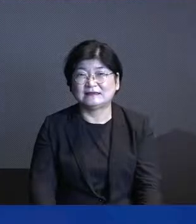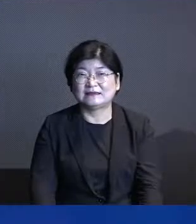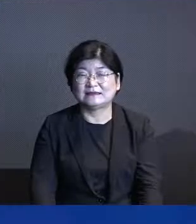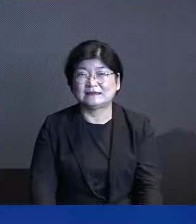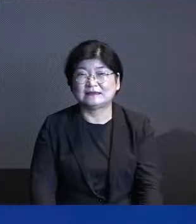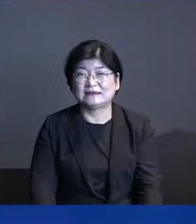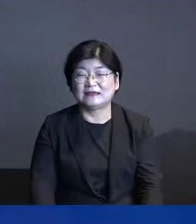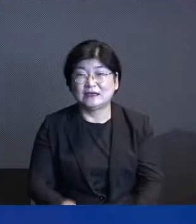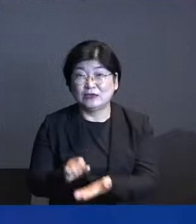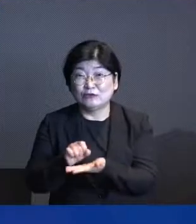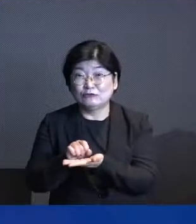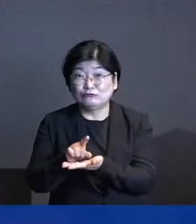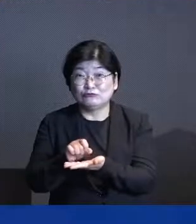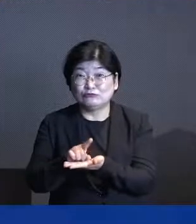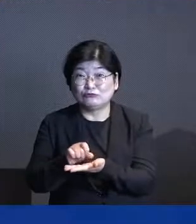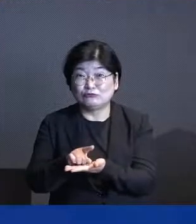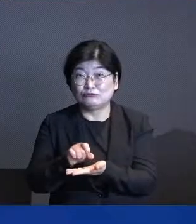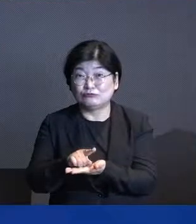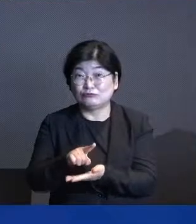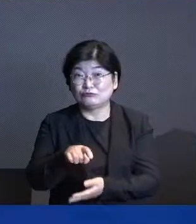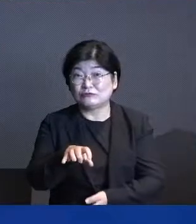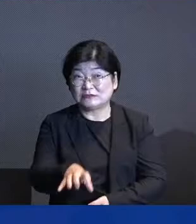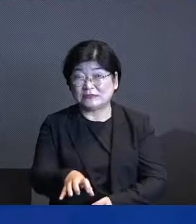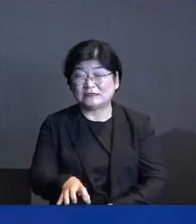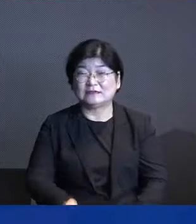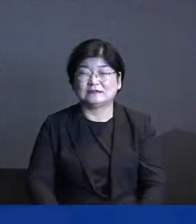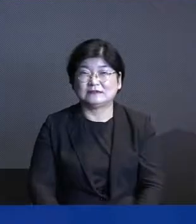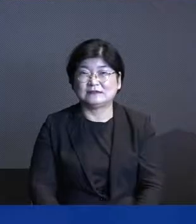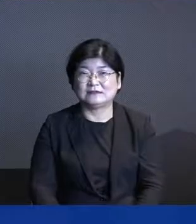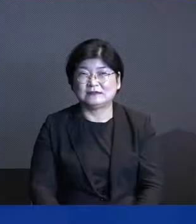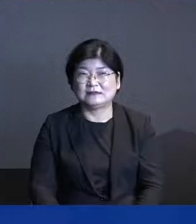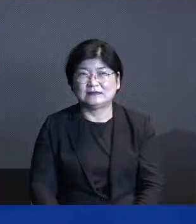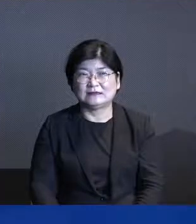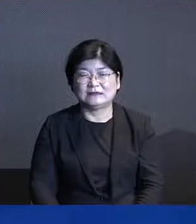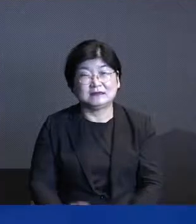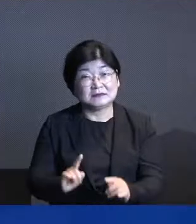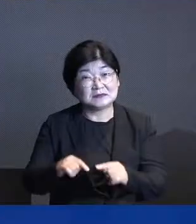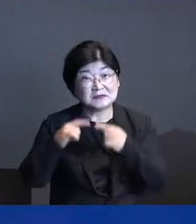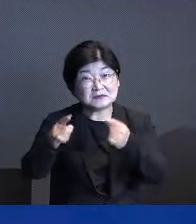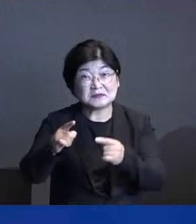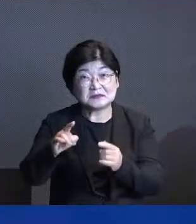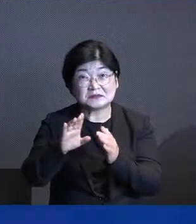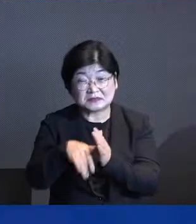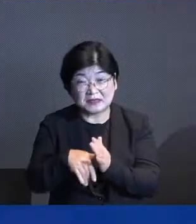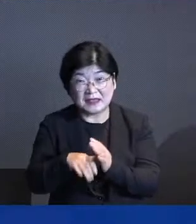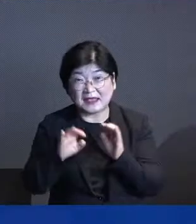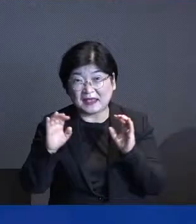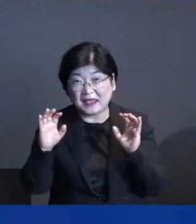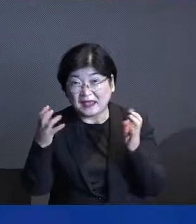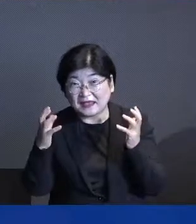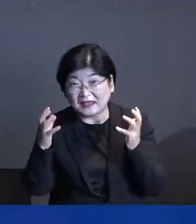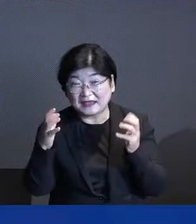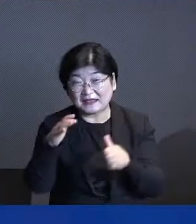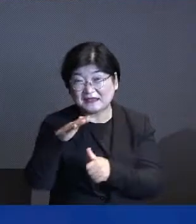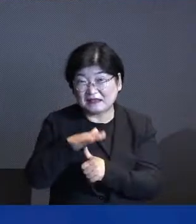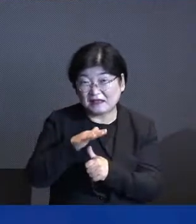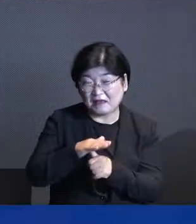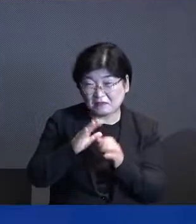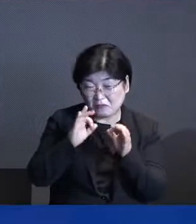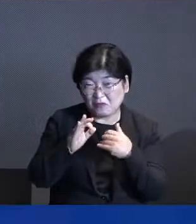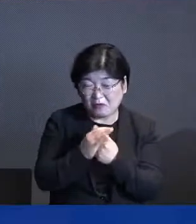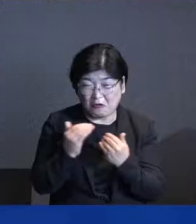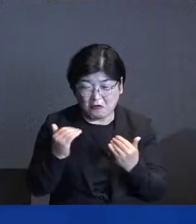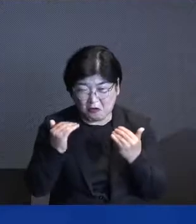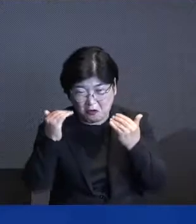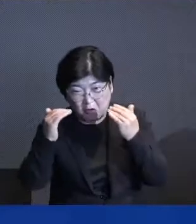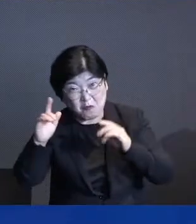to change the children to young adults, and like some pension fund and lavish